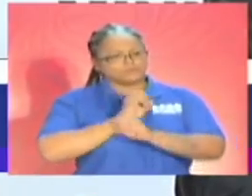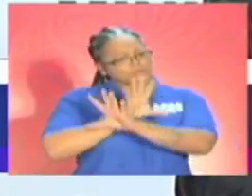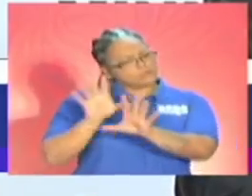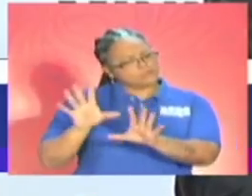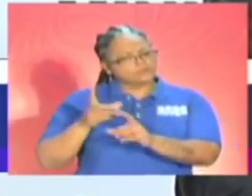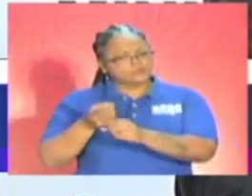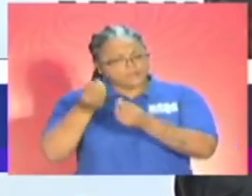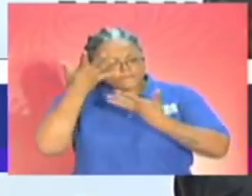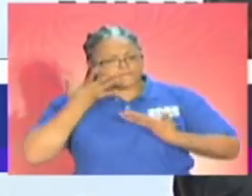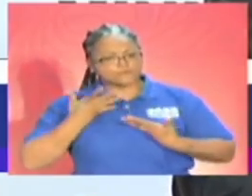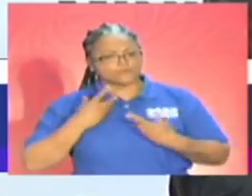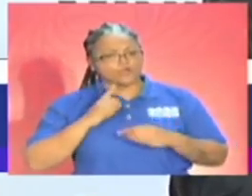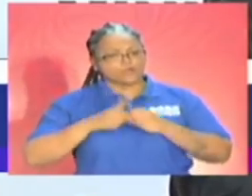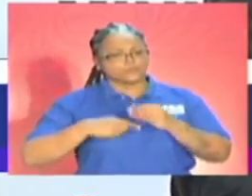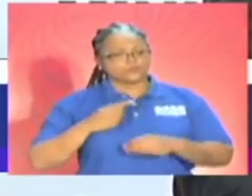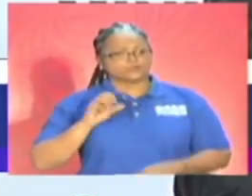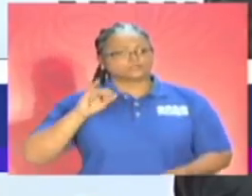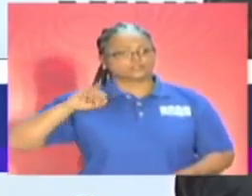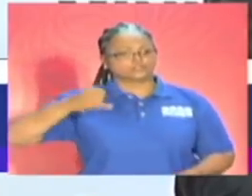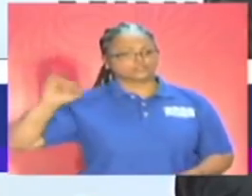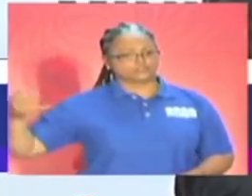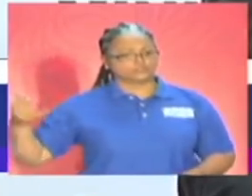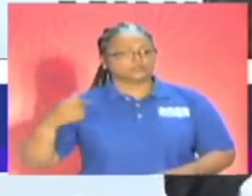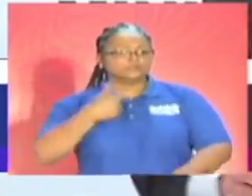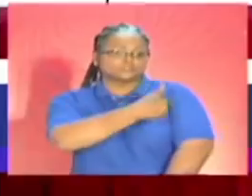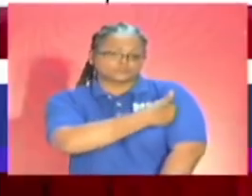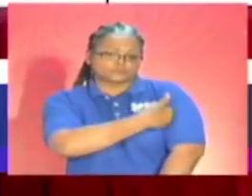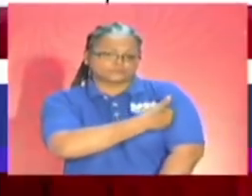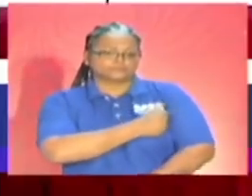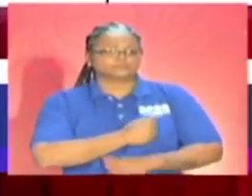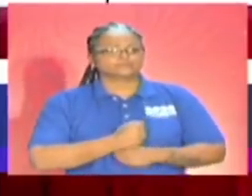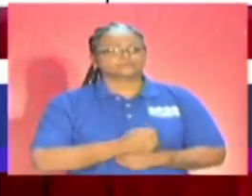should be changing hopefully today. Thanks very much, Brian.